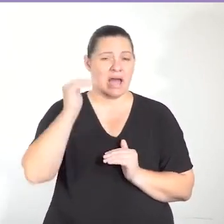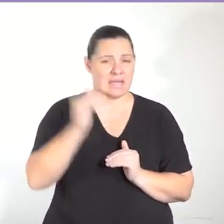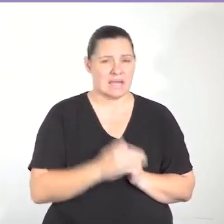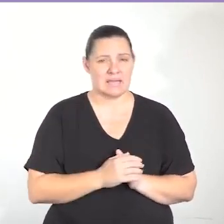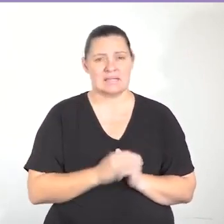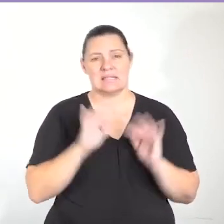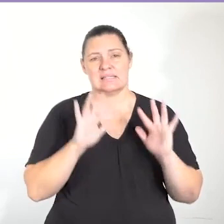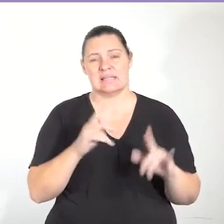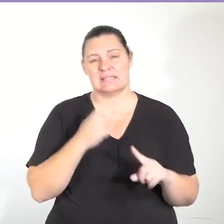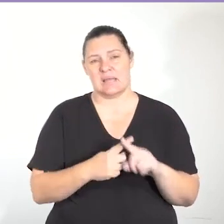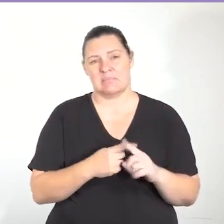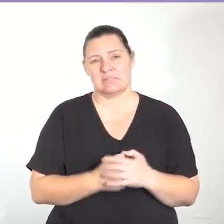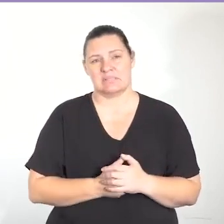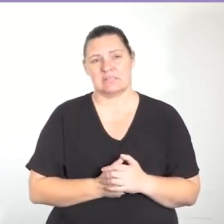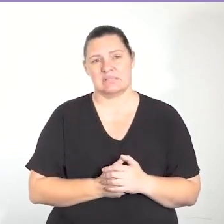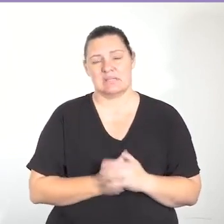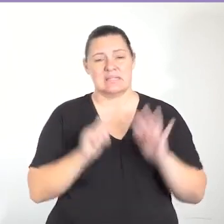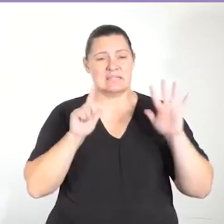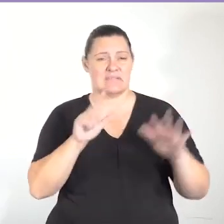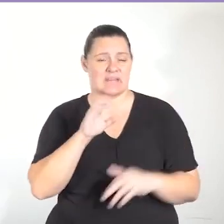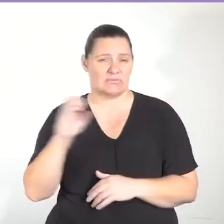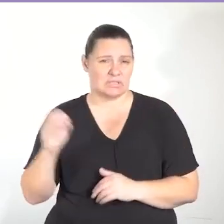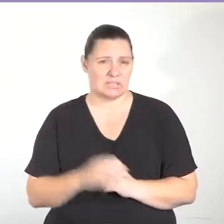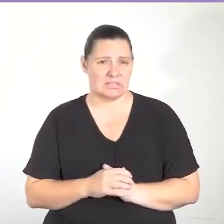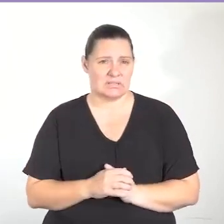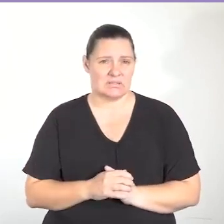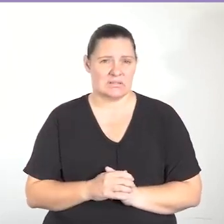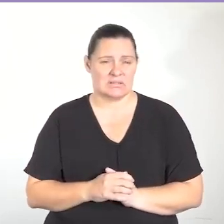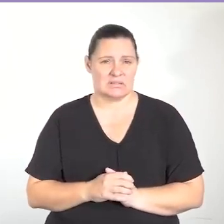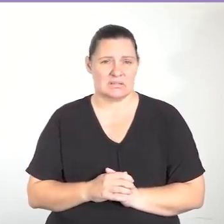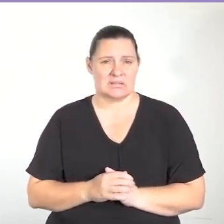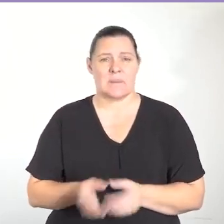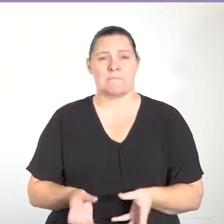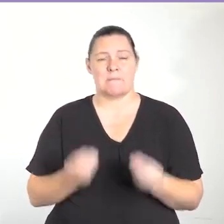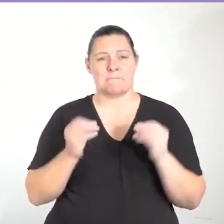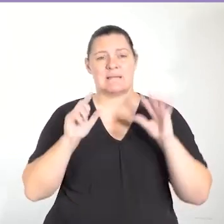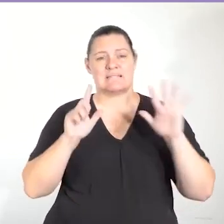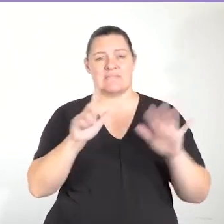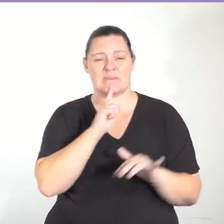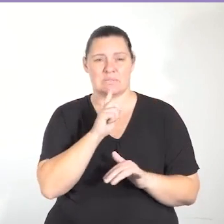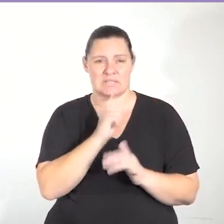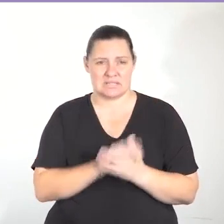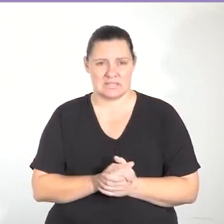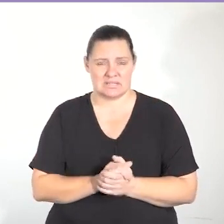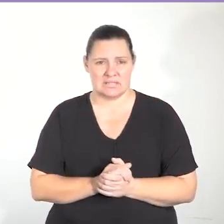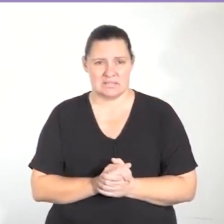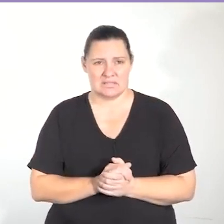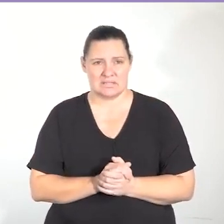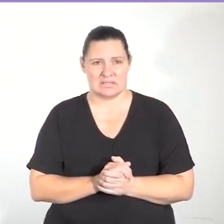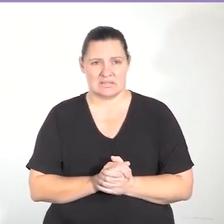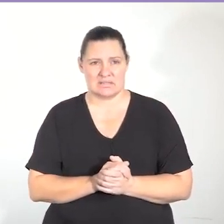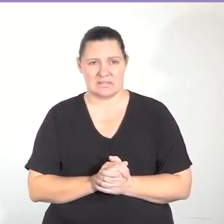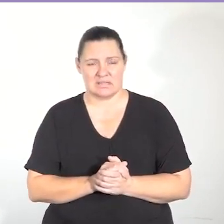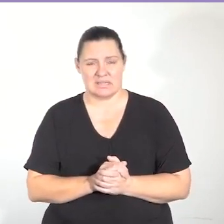go higher, 10 times maybe 700, and we know that that gives us 7,000. So